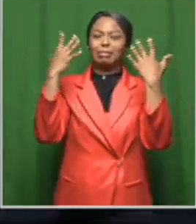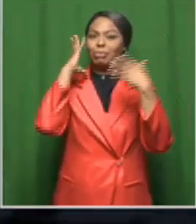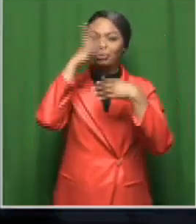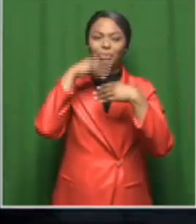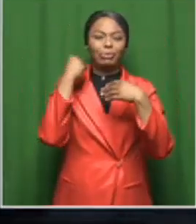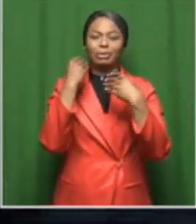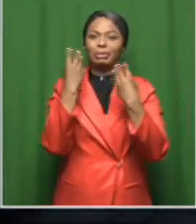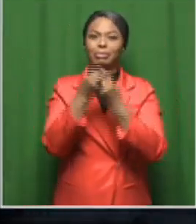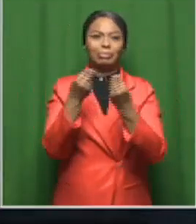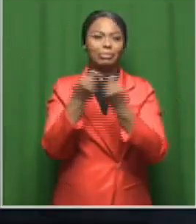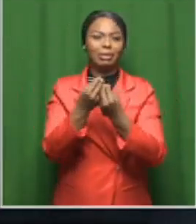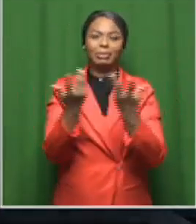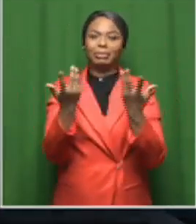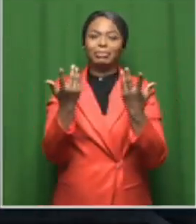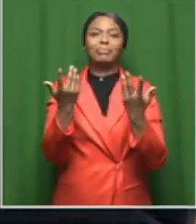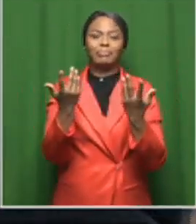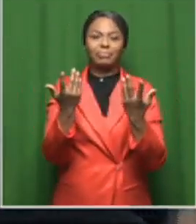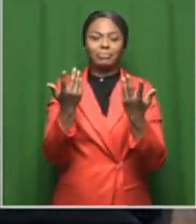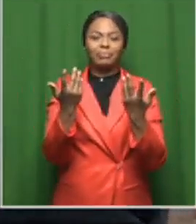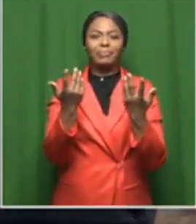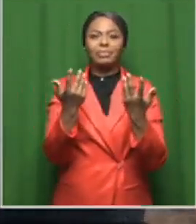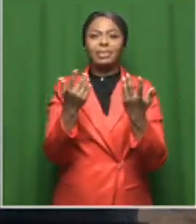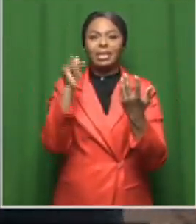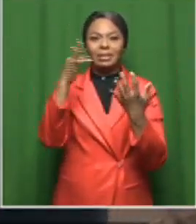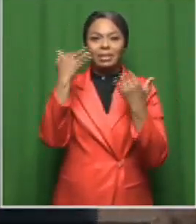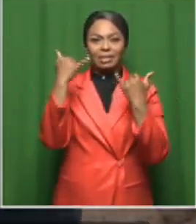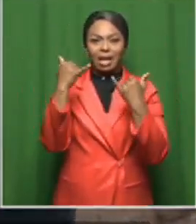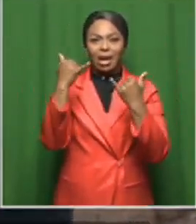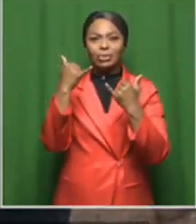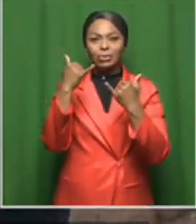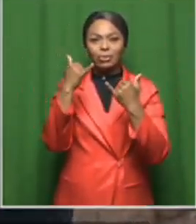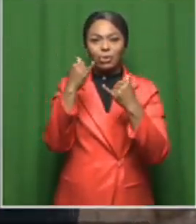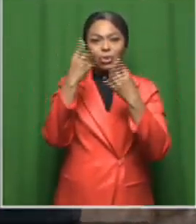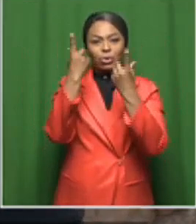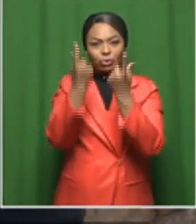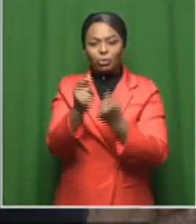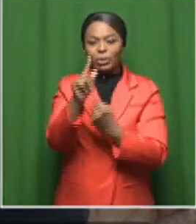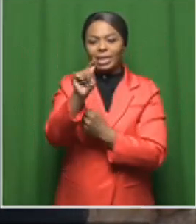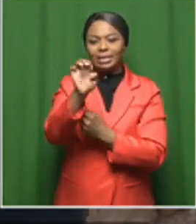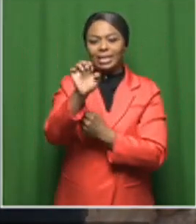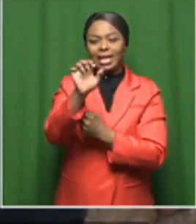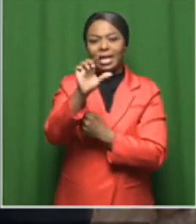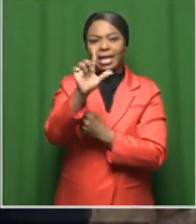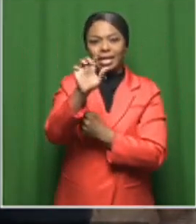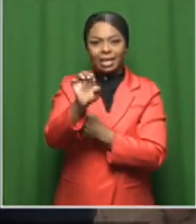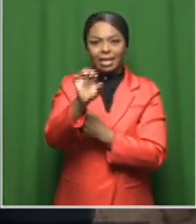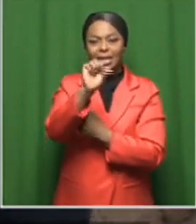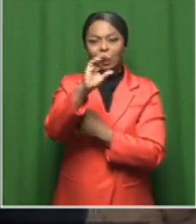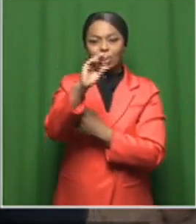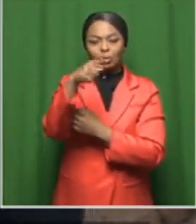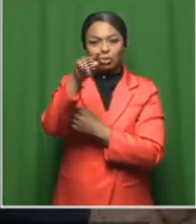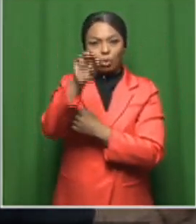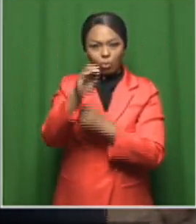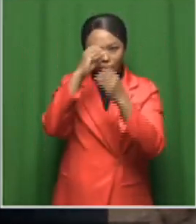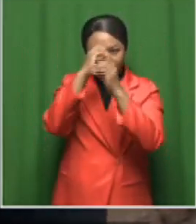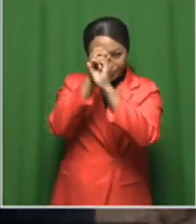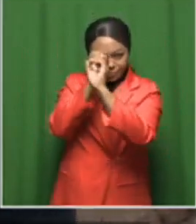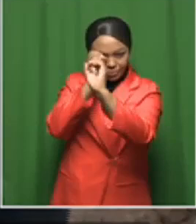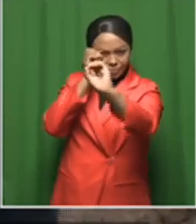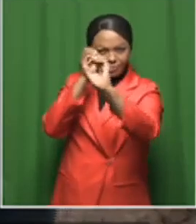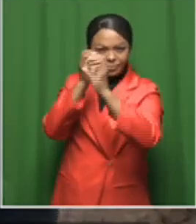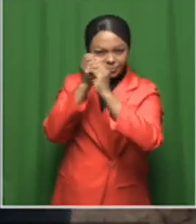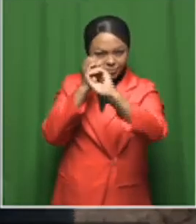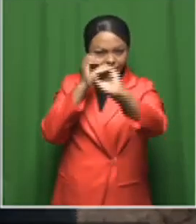name it. And when you put these telescopes here, we are seeing things, and scientists are seeing things they've never seen before.